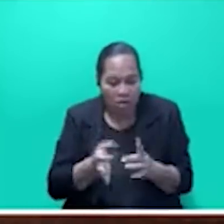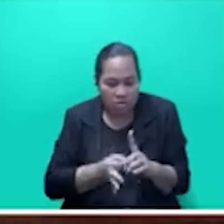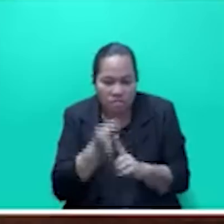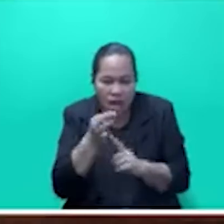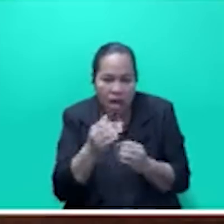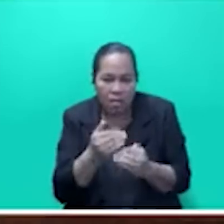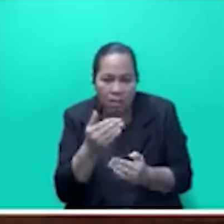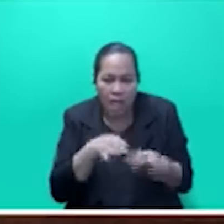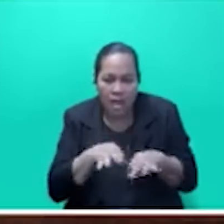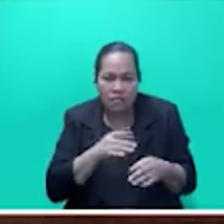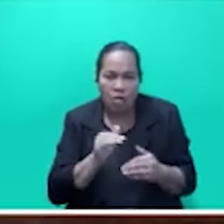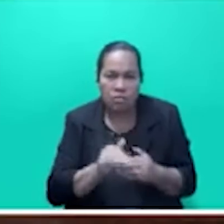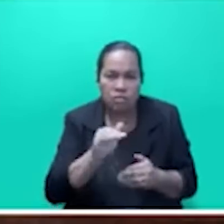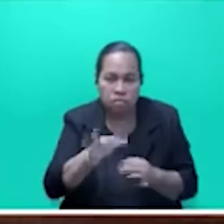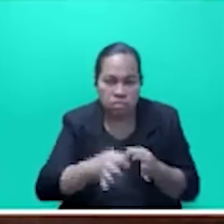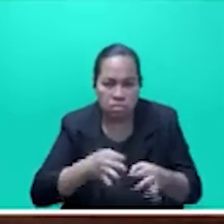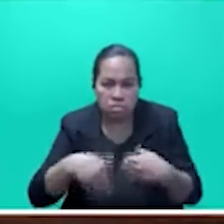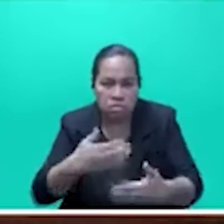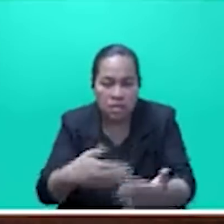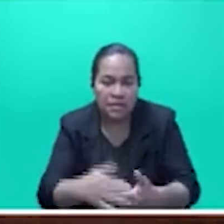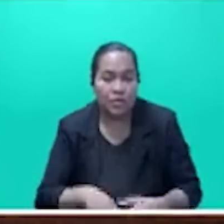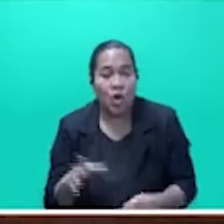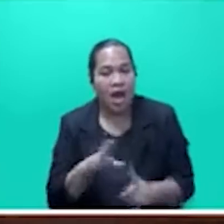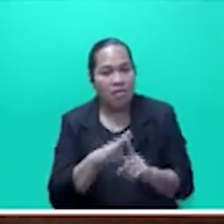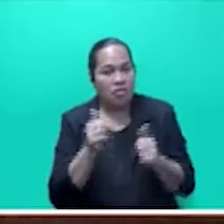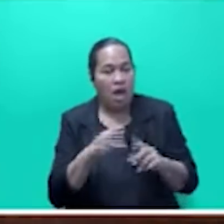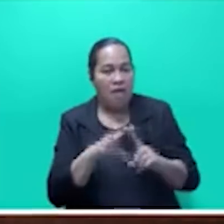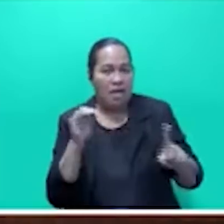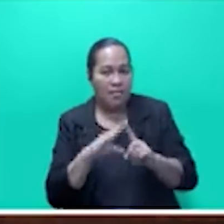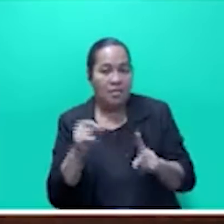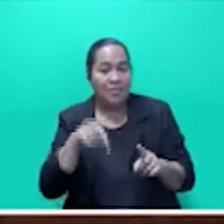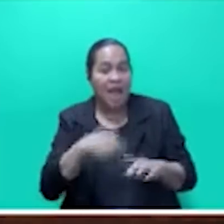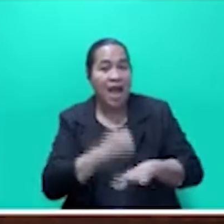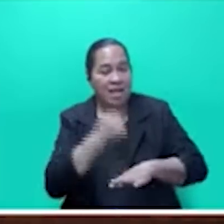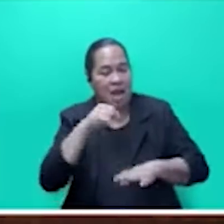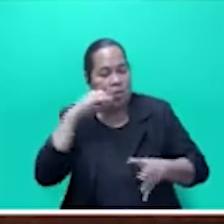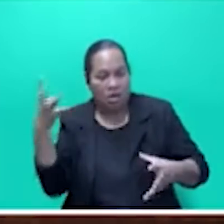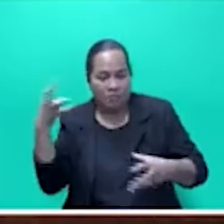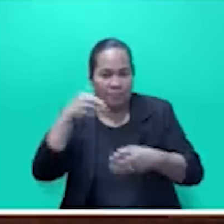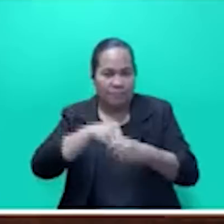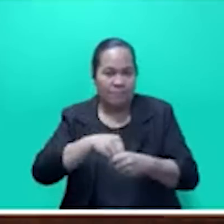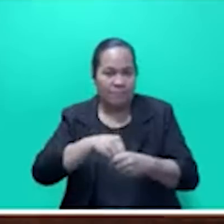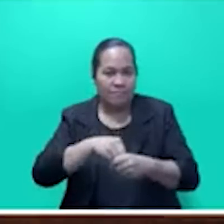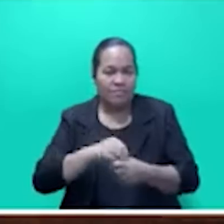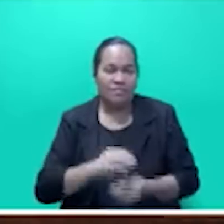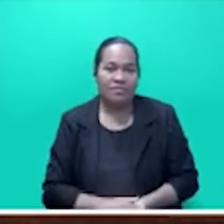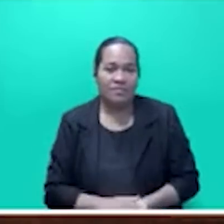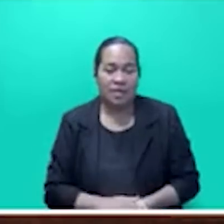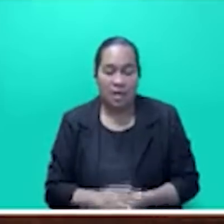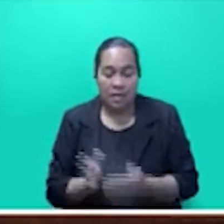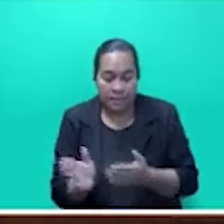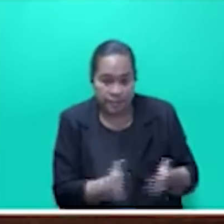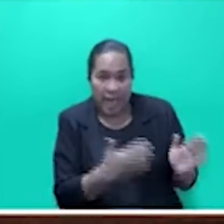forward. This is an example of the inclusive approach that government will continue to embrace. On the health